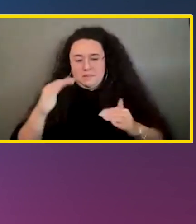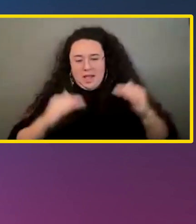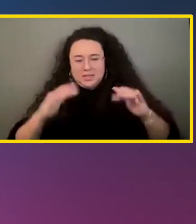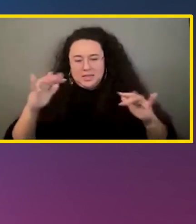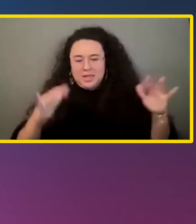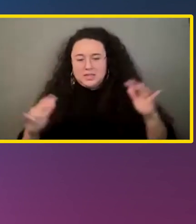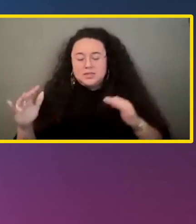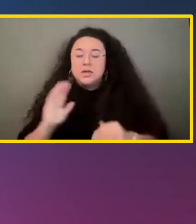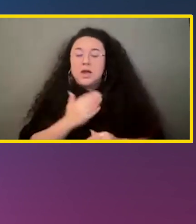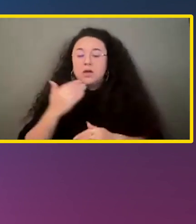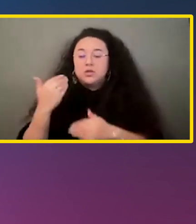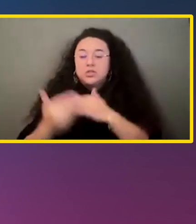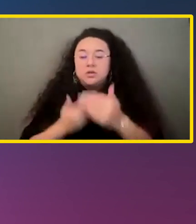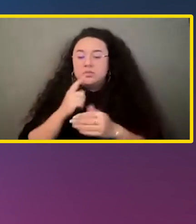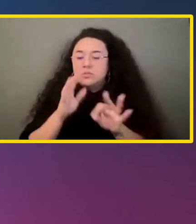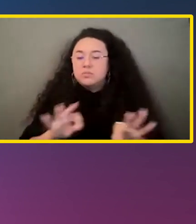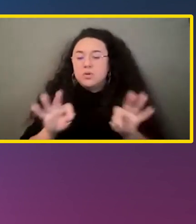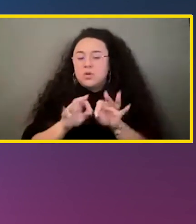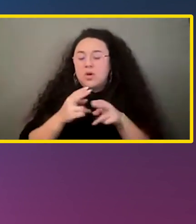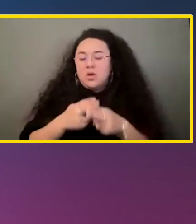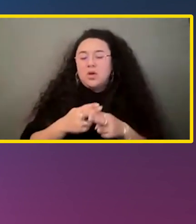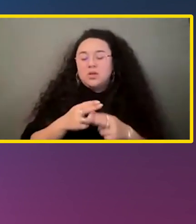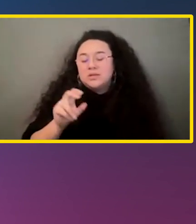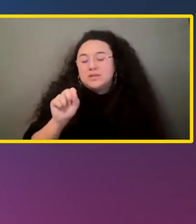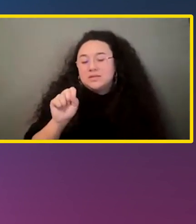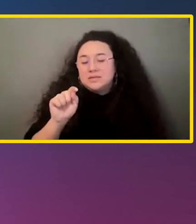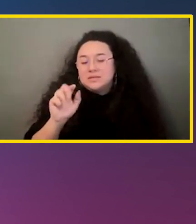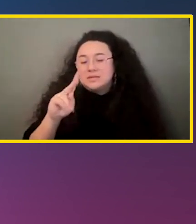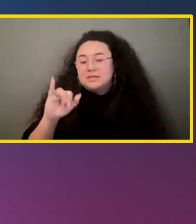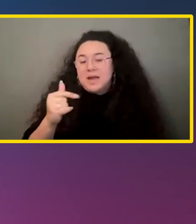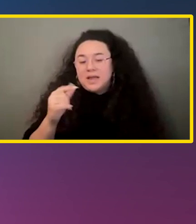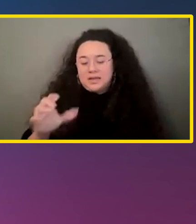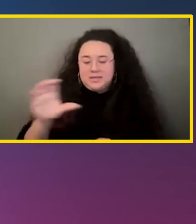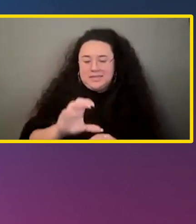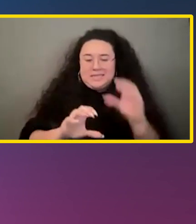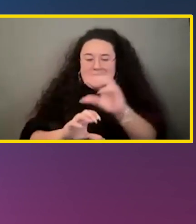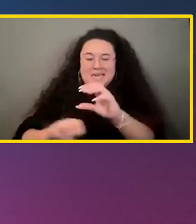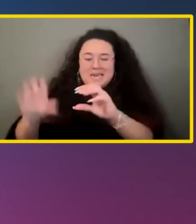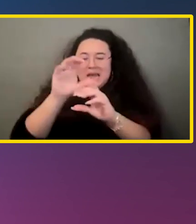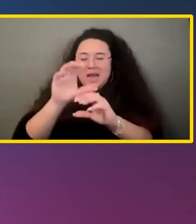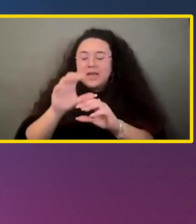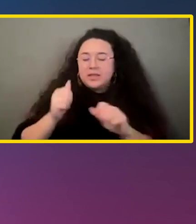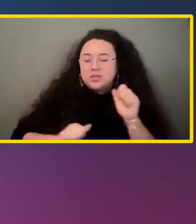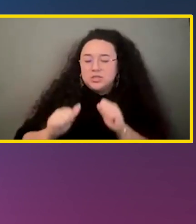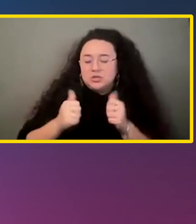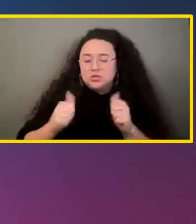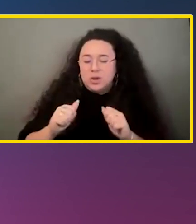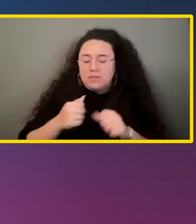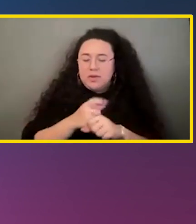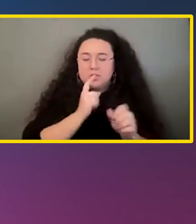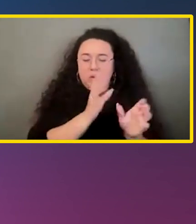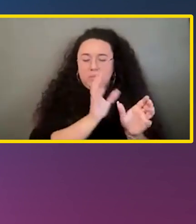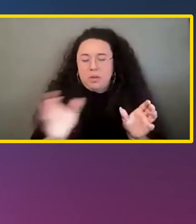our generation, that was very important. It's called stacking the show. And you do try to stack it equally and well